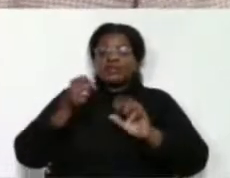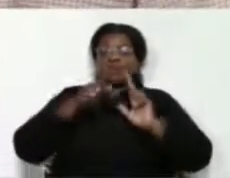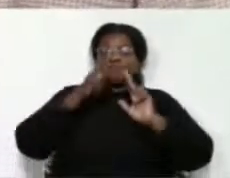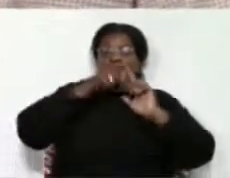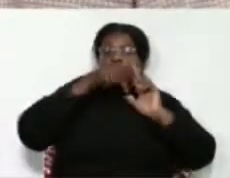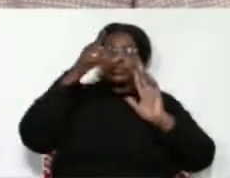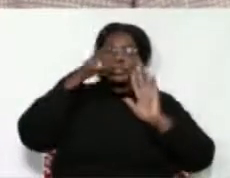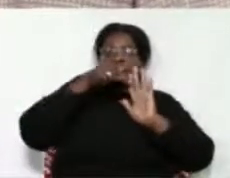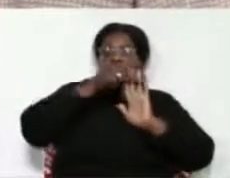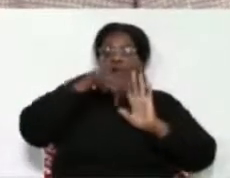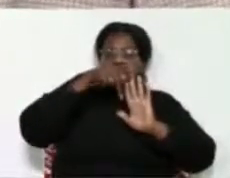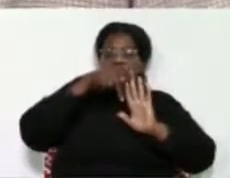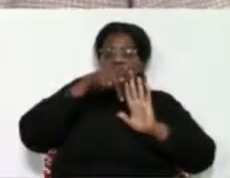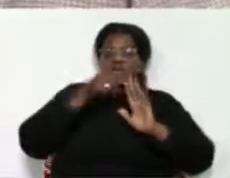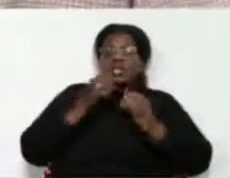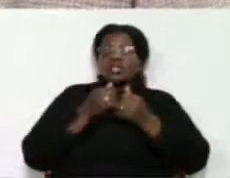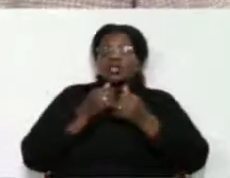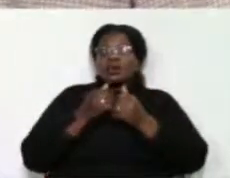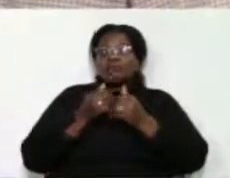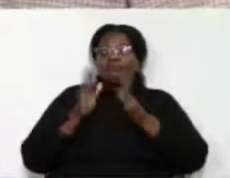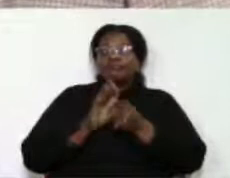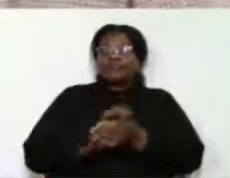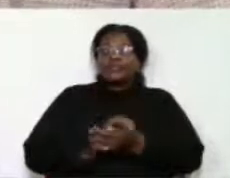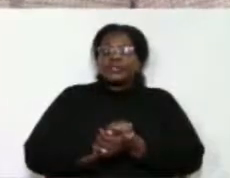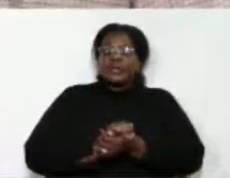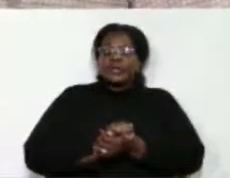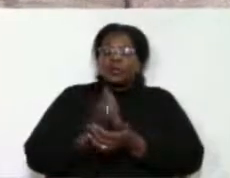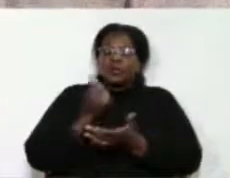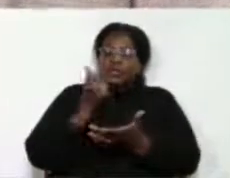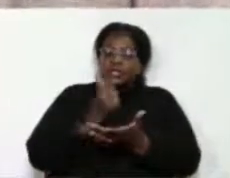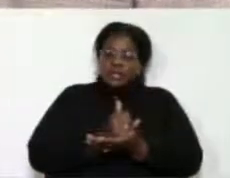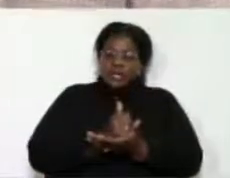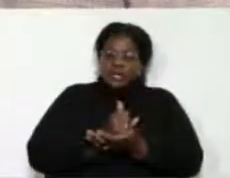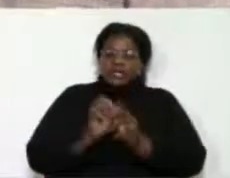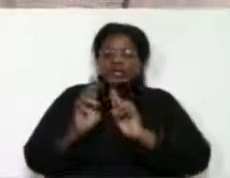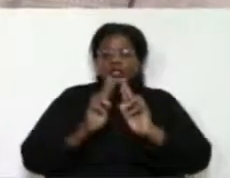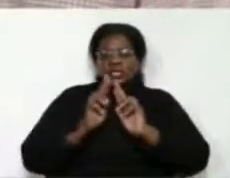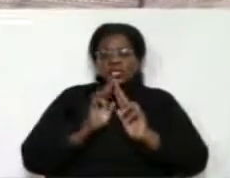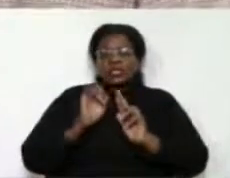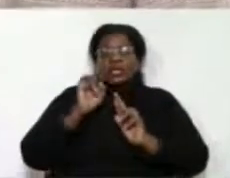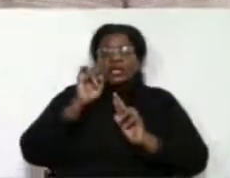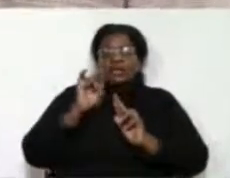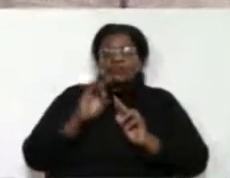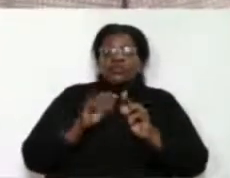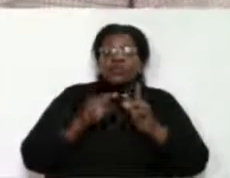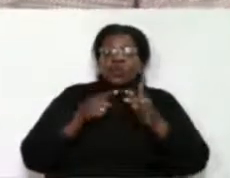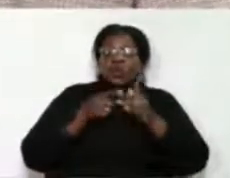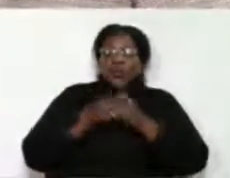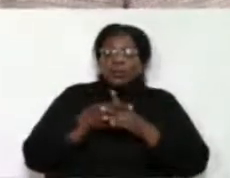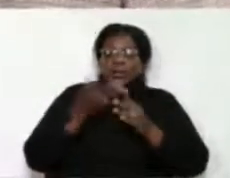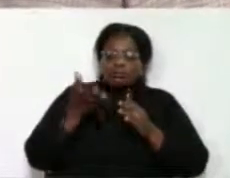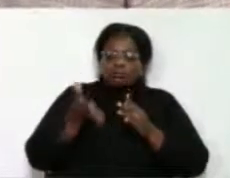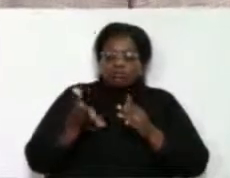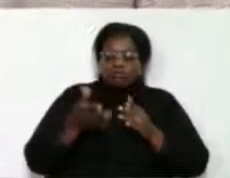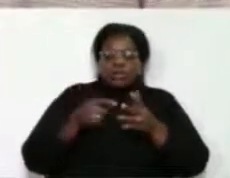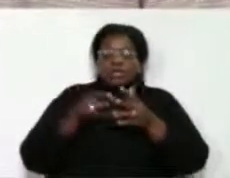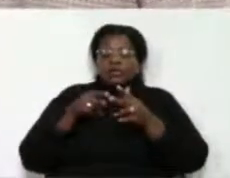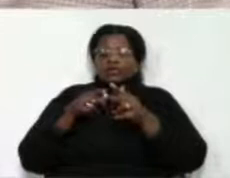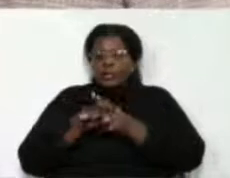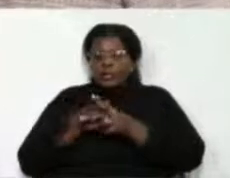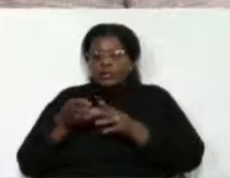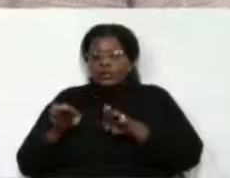roses and beautiful at the beginning, so that's when we sit down and we write, if you ever don't turn up at 8, if you ever want to go